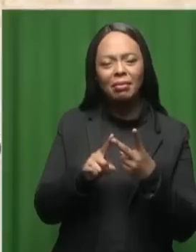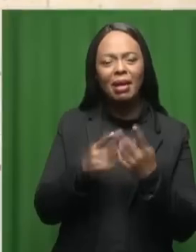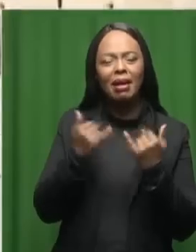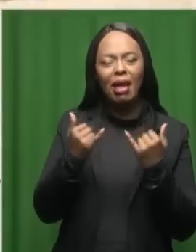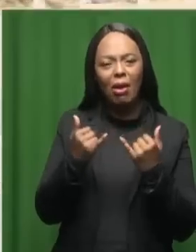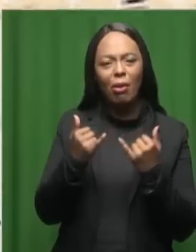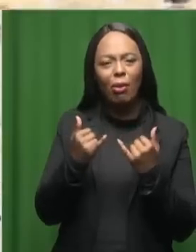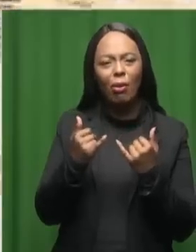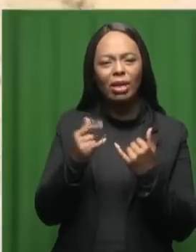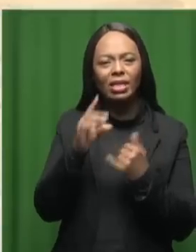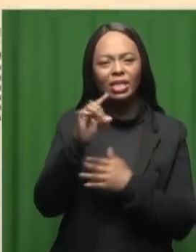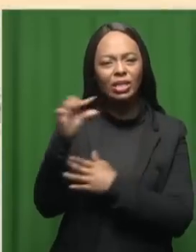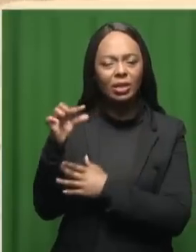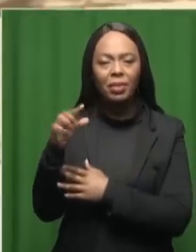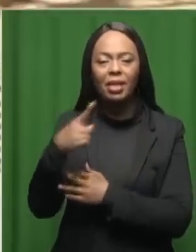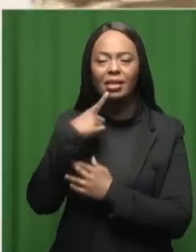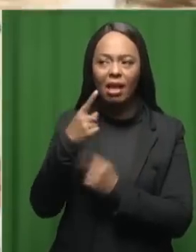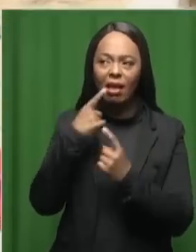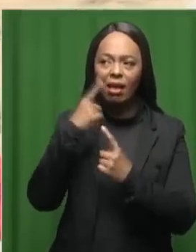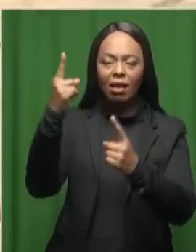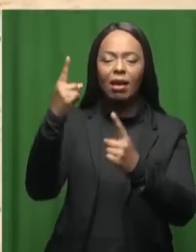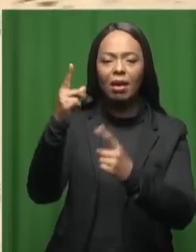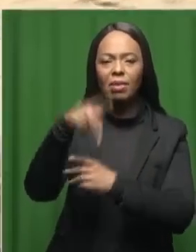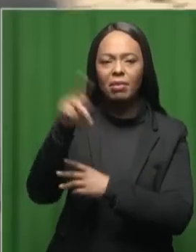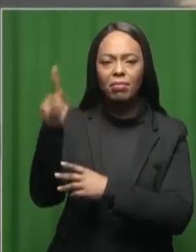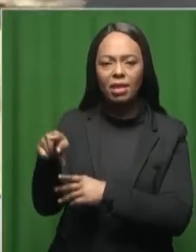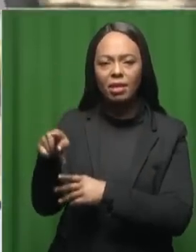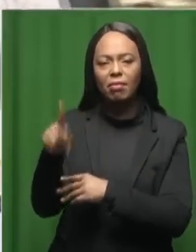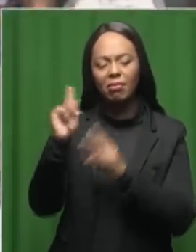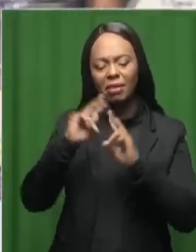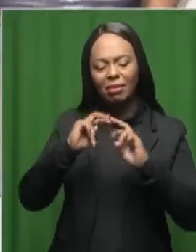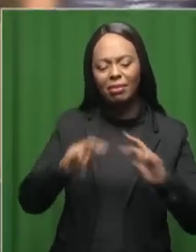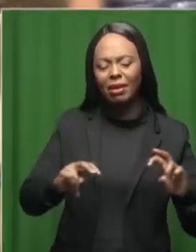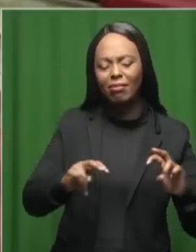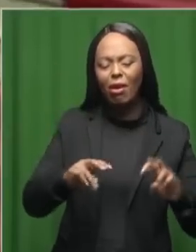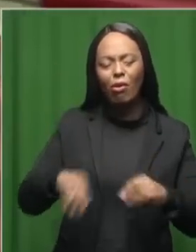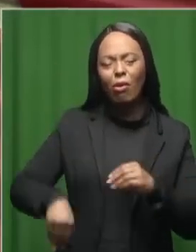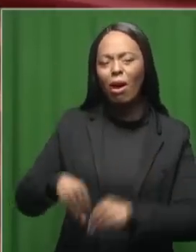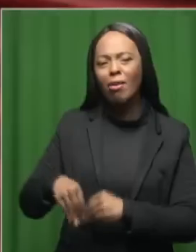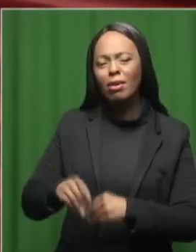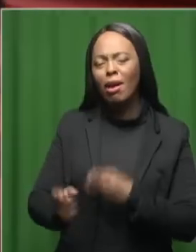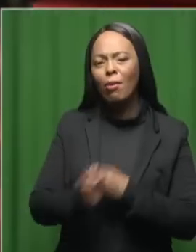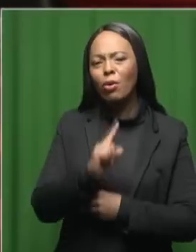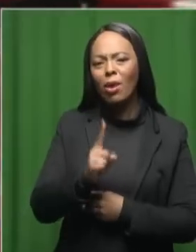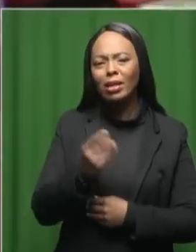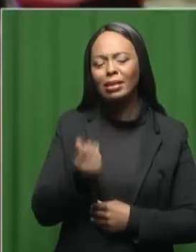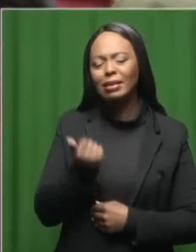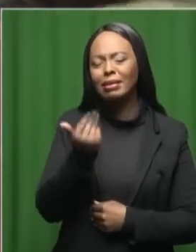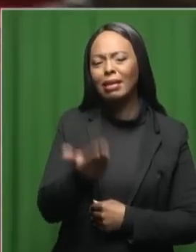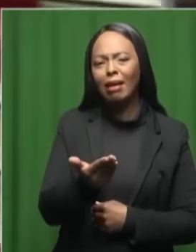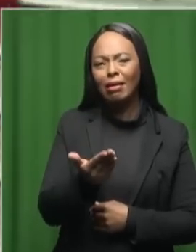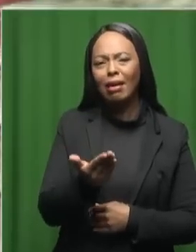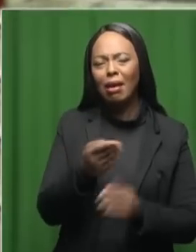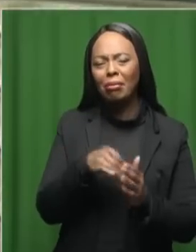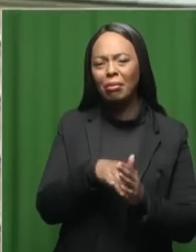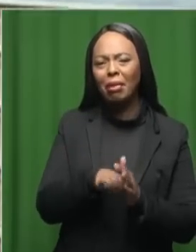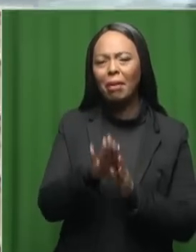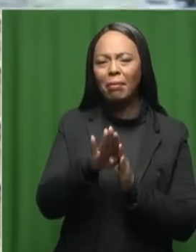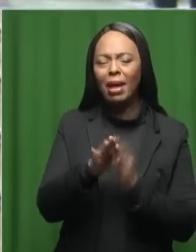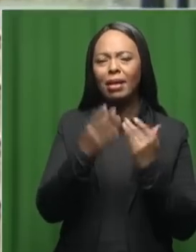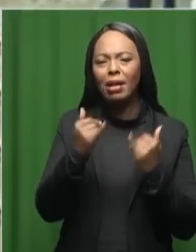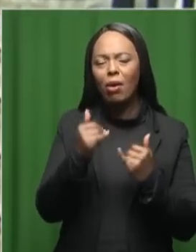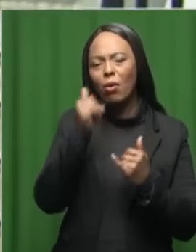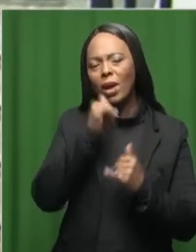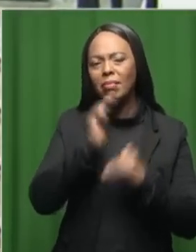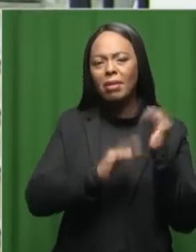complaint to the Public Protector to investigate what appears to be brazen corruption and tender inflation in the maintenance of